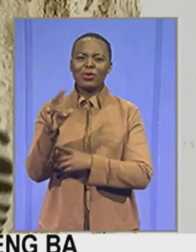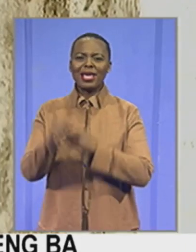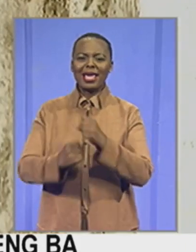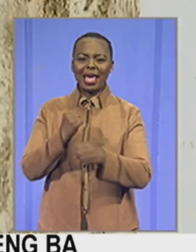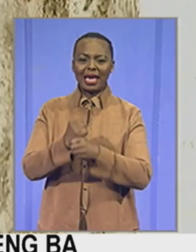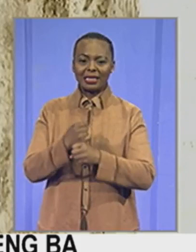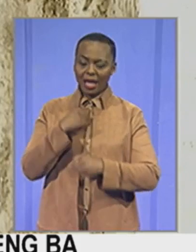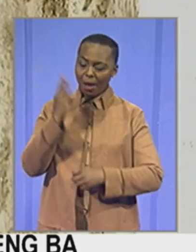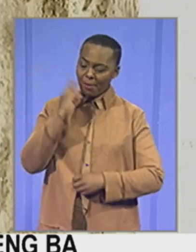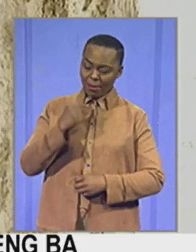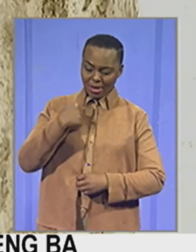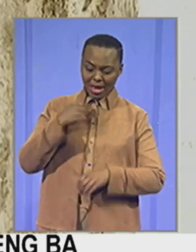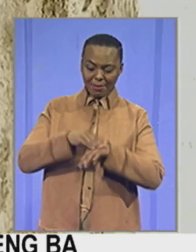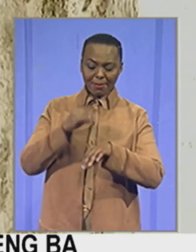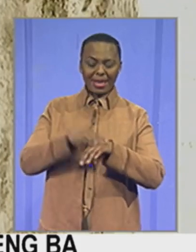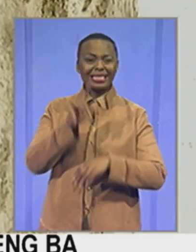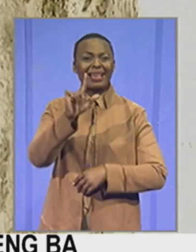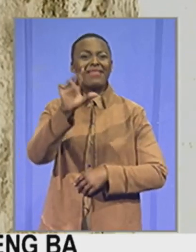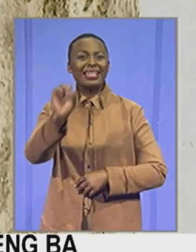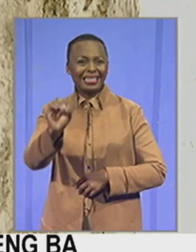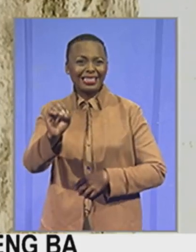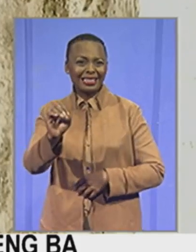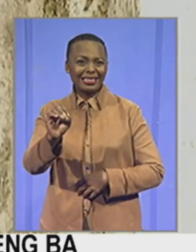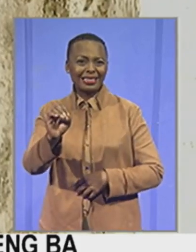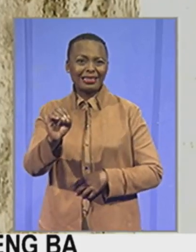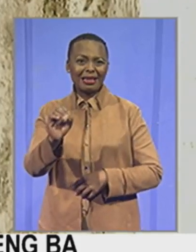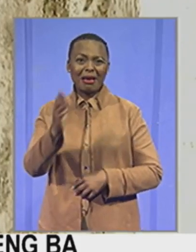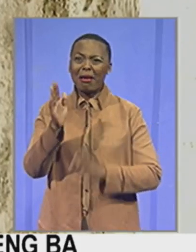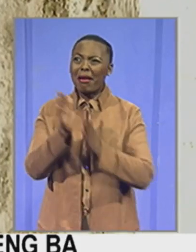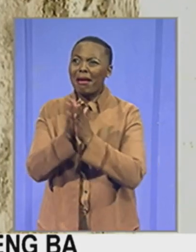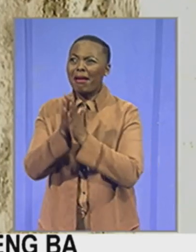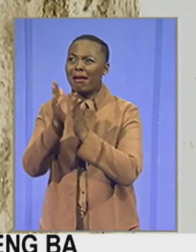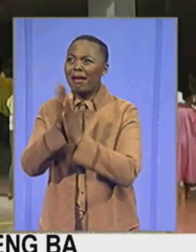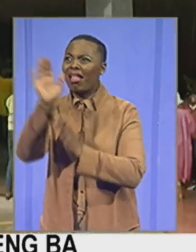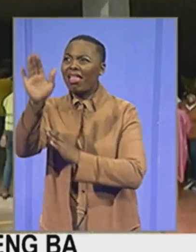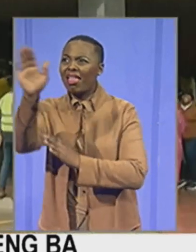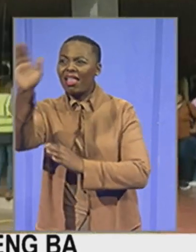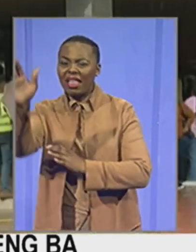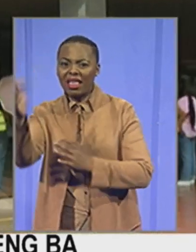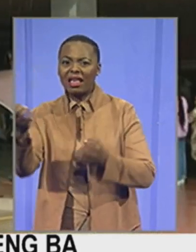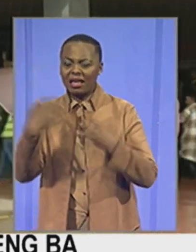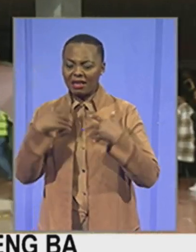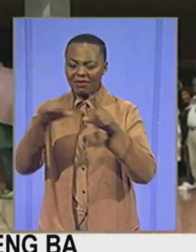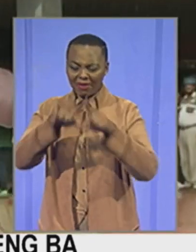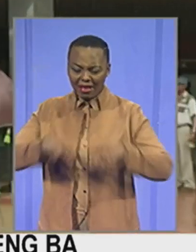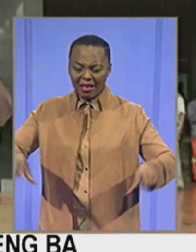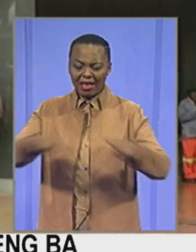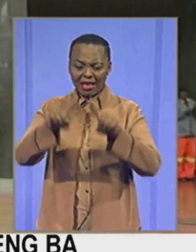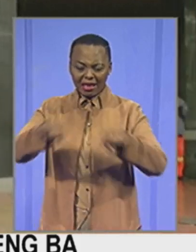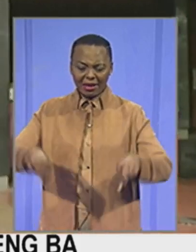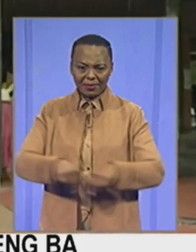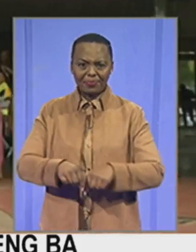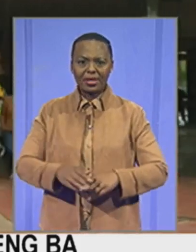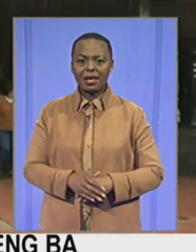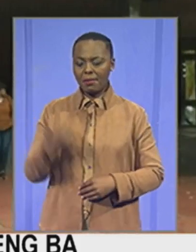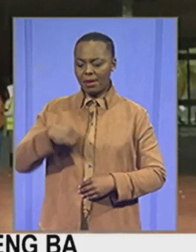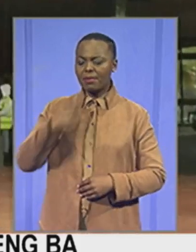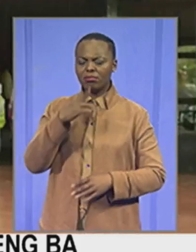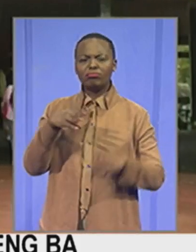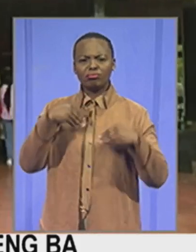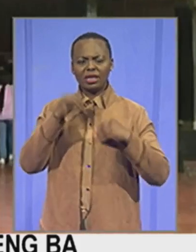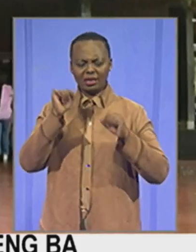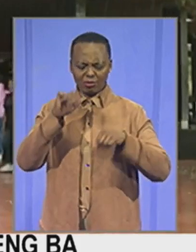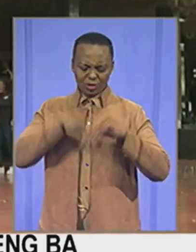70 ya kgonagala ntse re kopa ya kgonagala. Masepala wa re o tsaya maikarabelo ka seno.